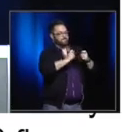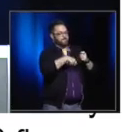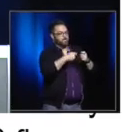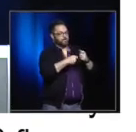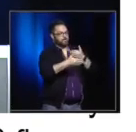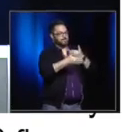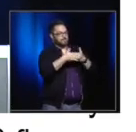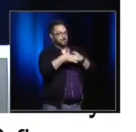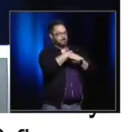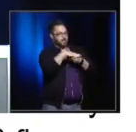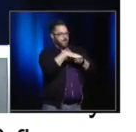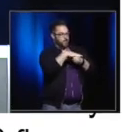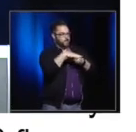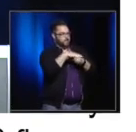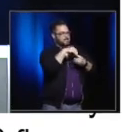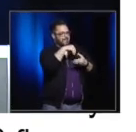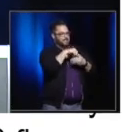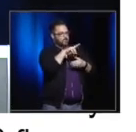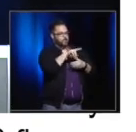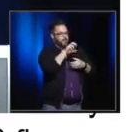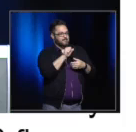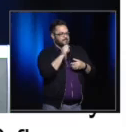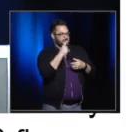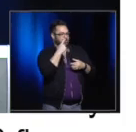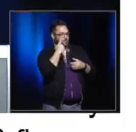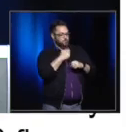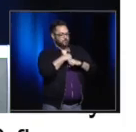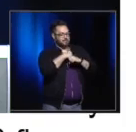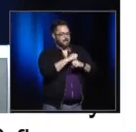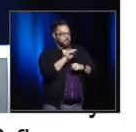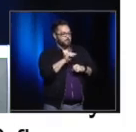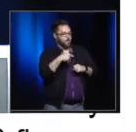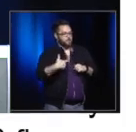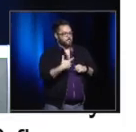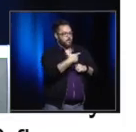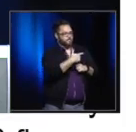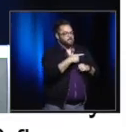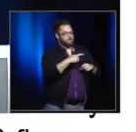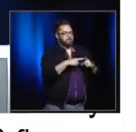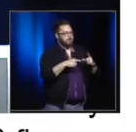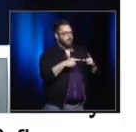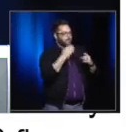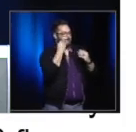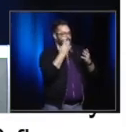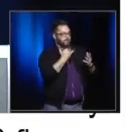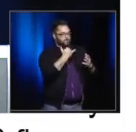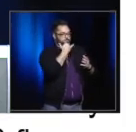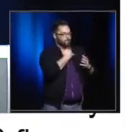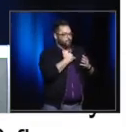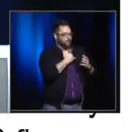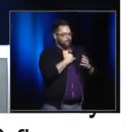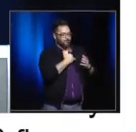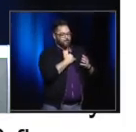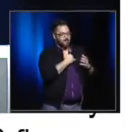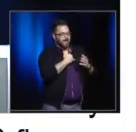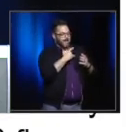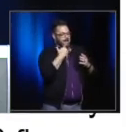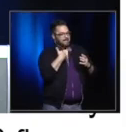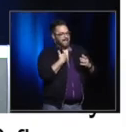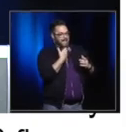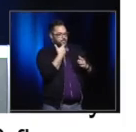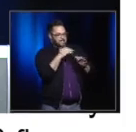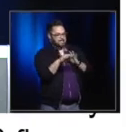poor protection for the Māui dolphins. Unfortunately, this case was based on misleading information. As I explained earlier,